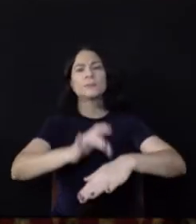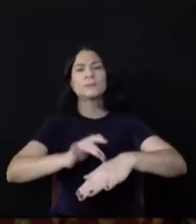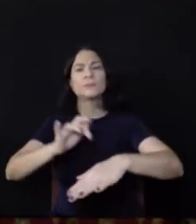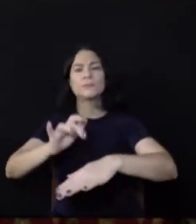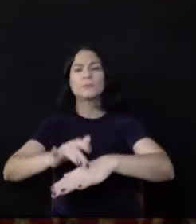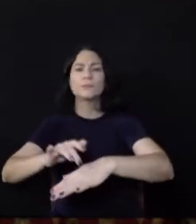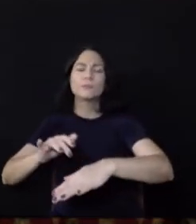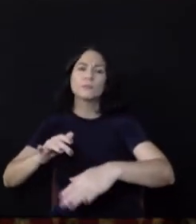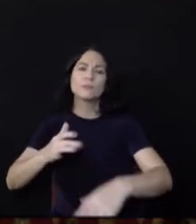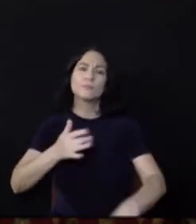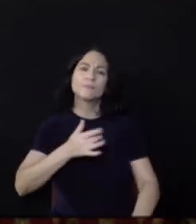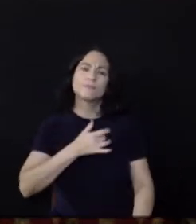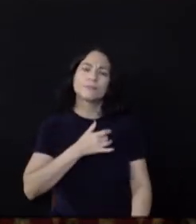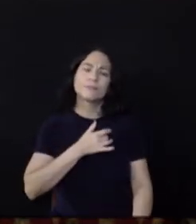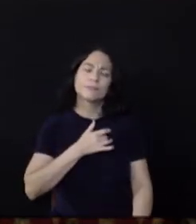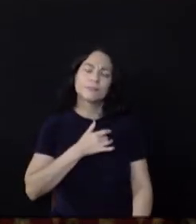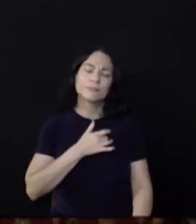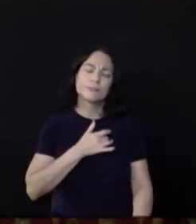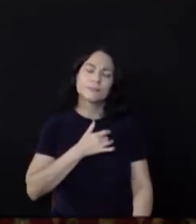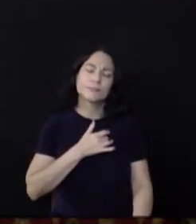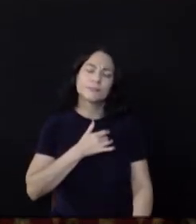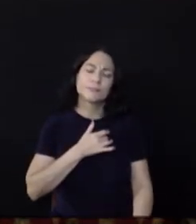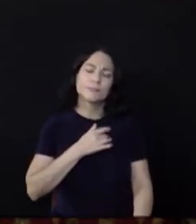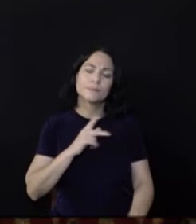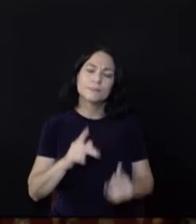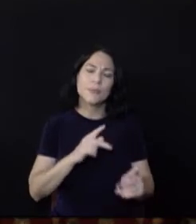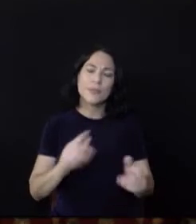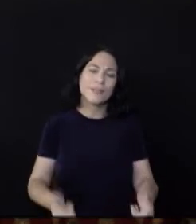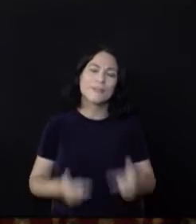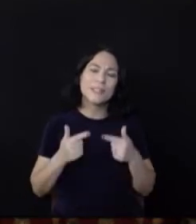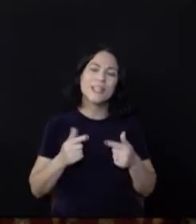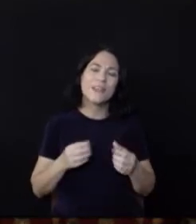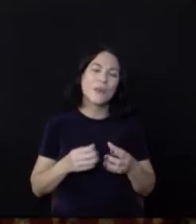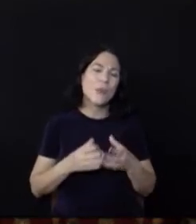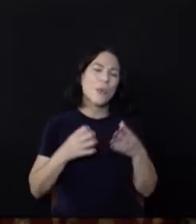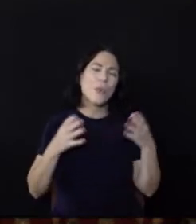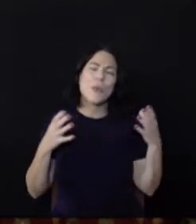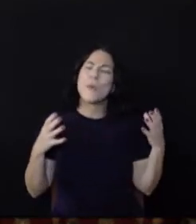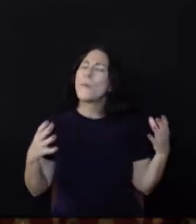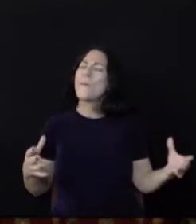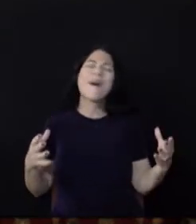who have lived and have so much to share,